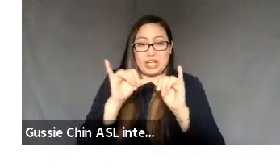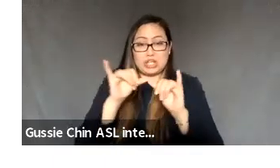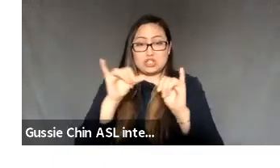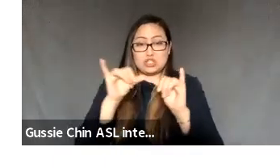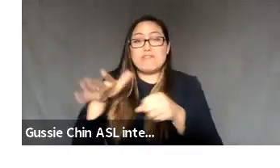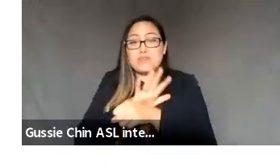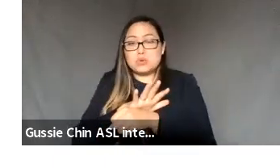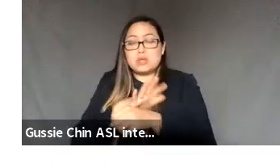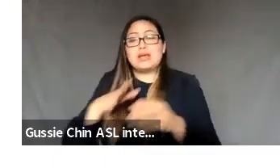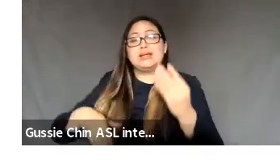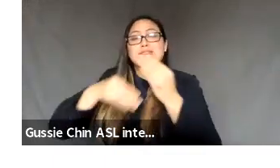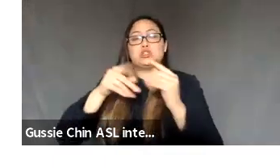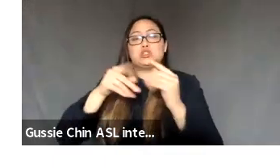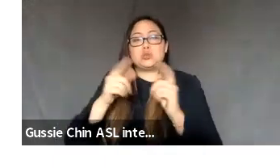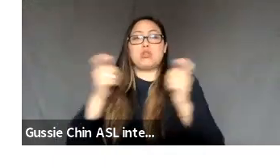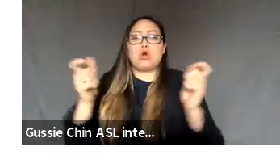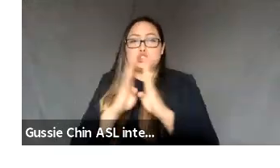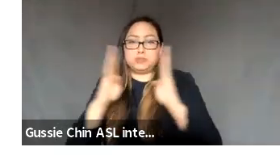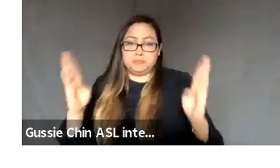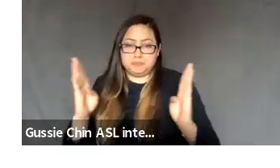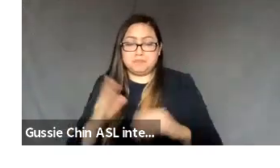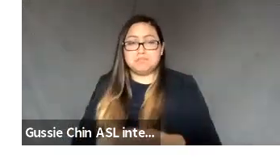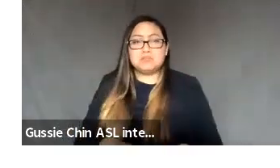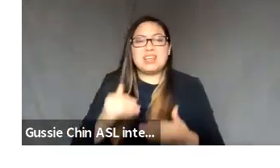Okay, so let's move on to the next slide, slide number 18.